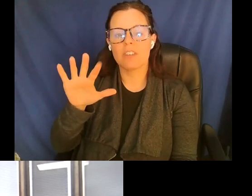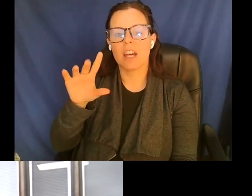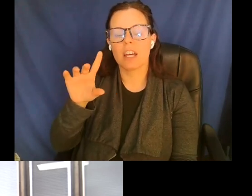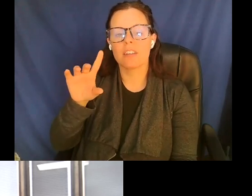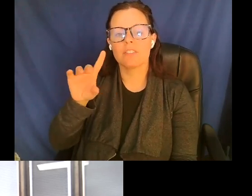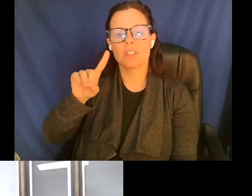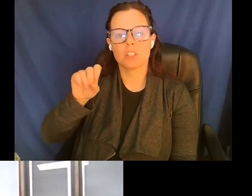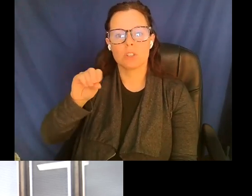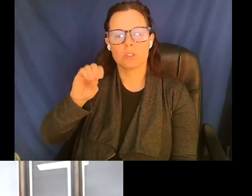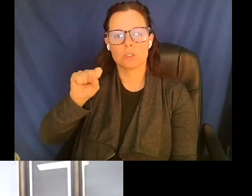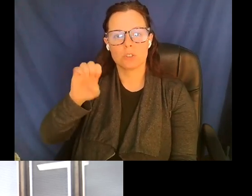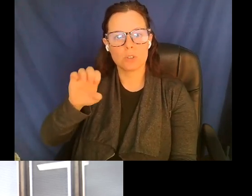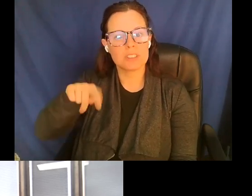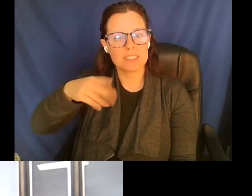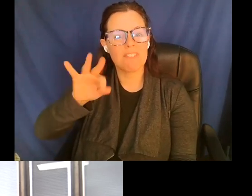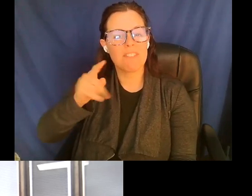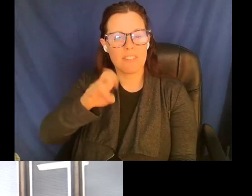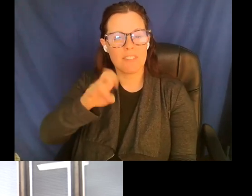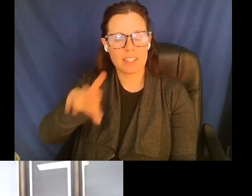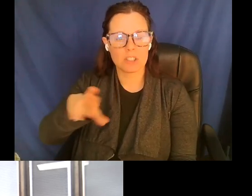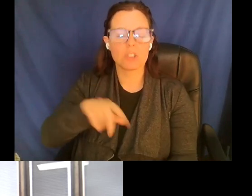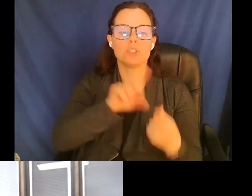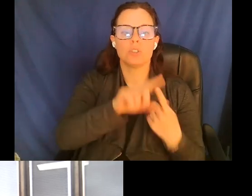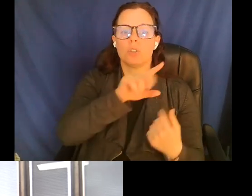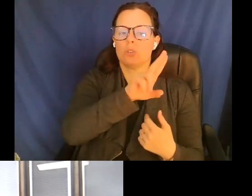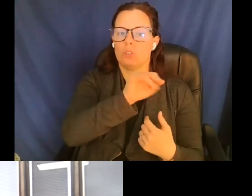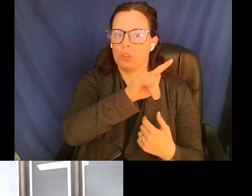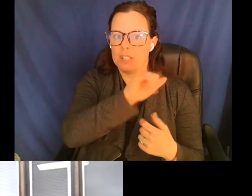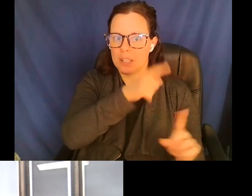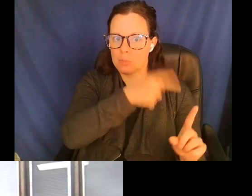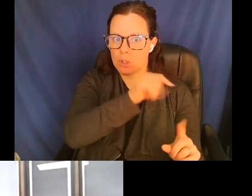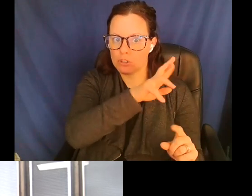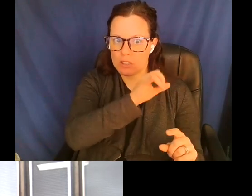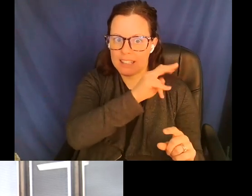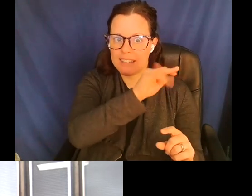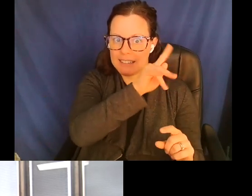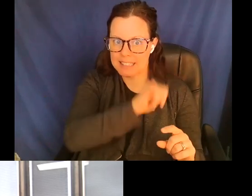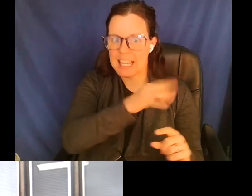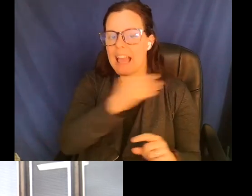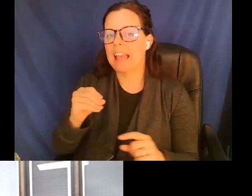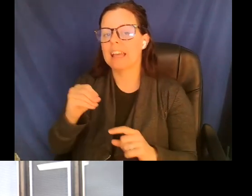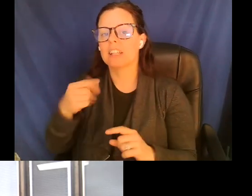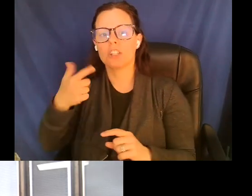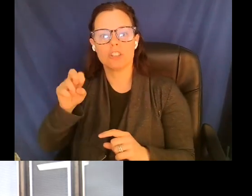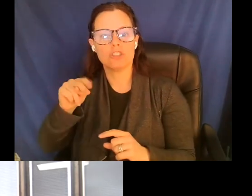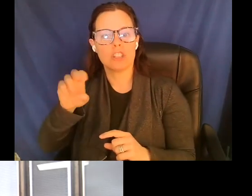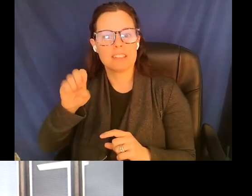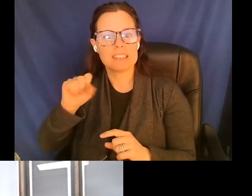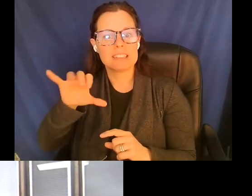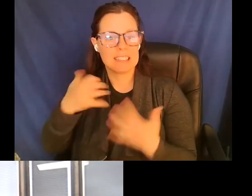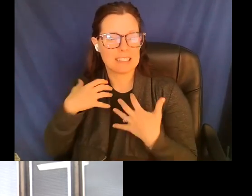both Unity Point Trinity and Genesis Health Systems to start vaccinating their patients. Our